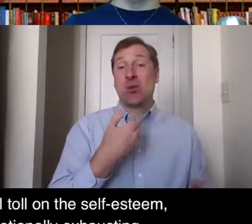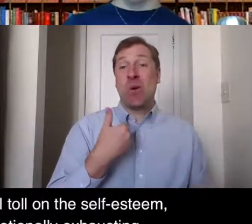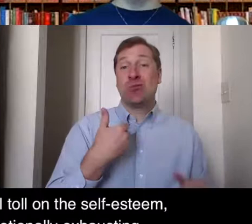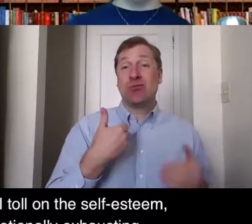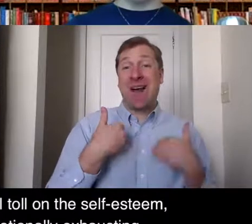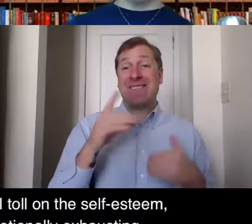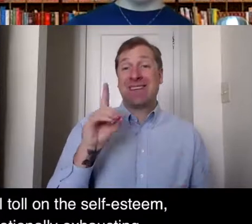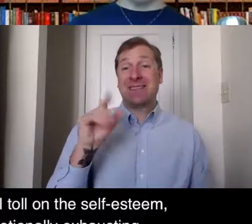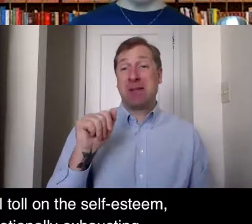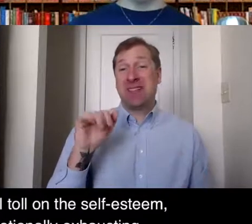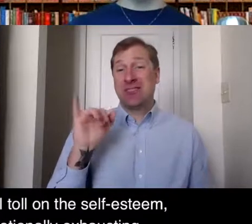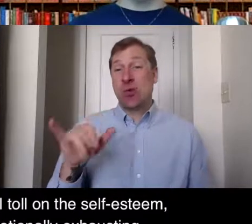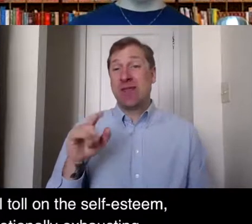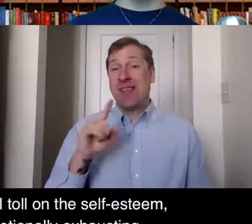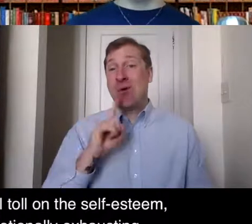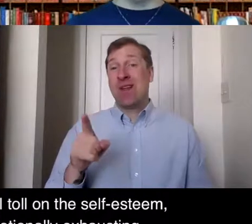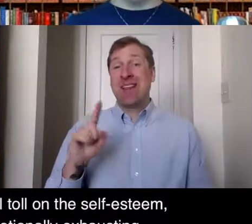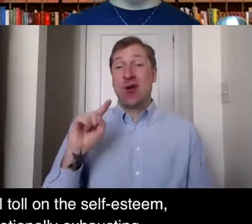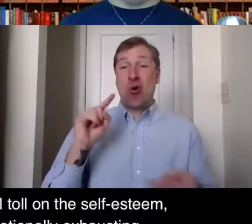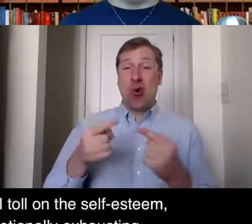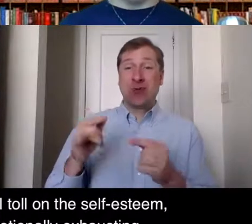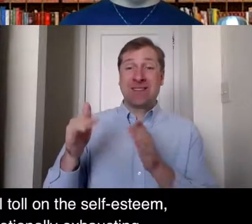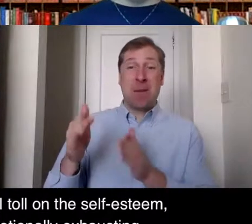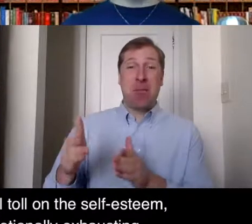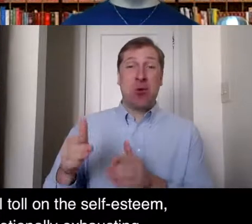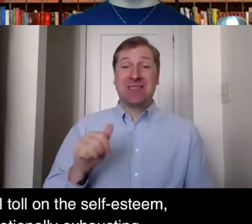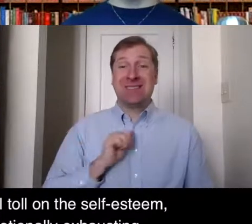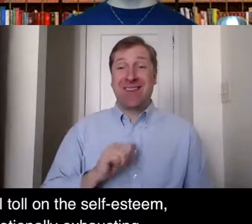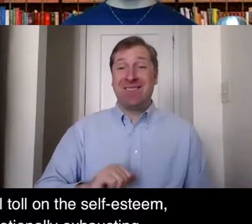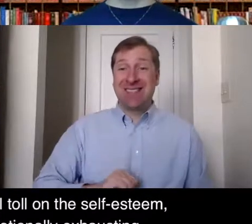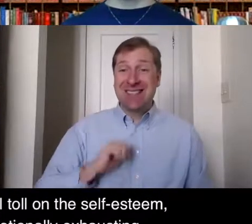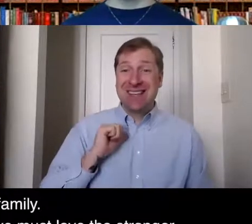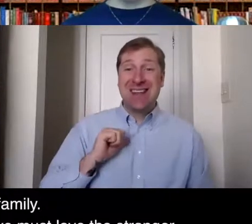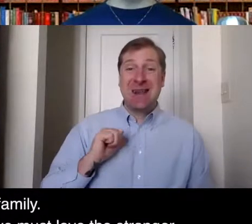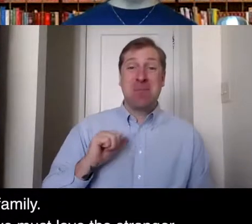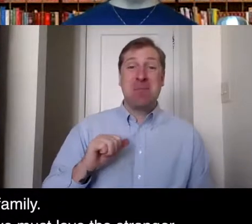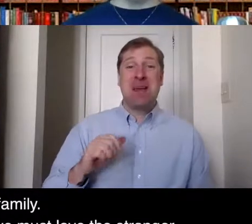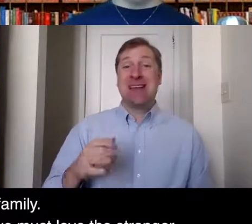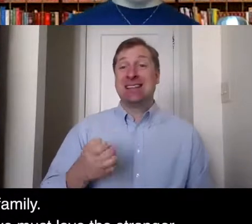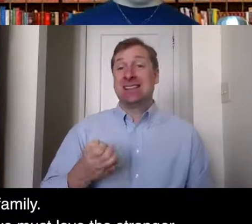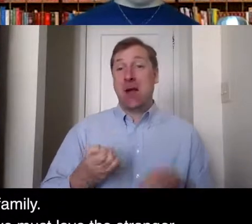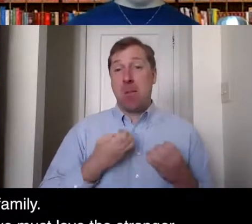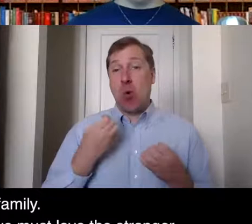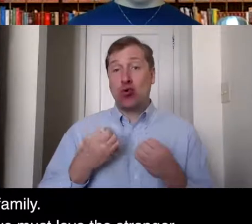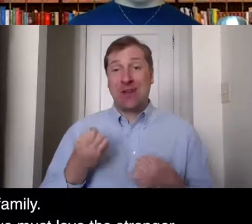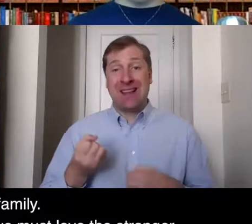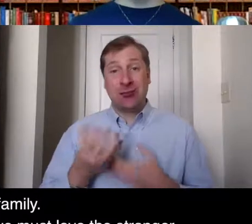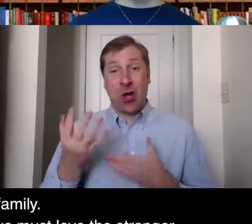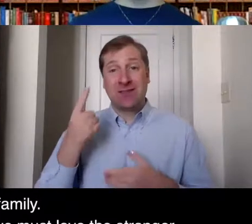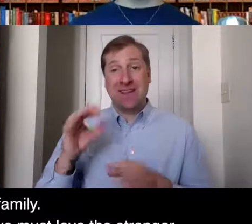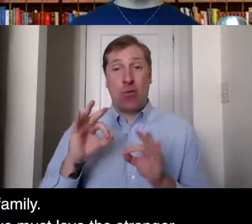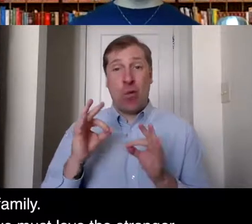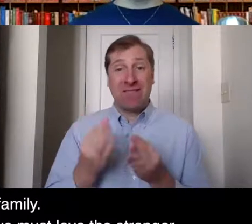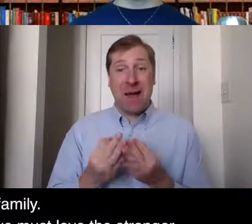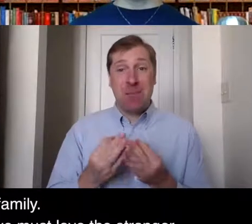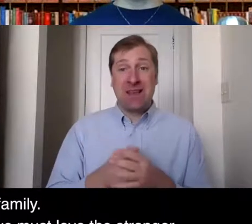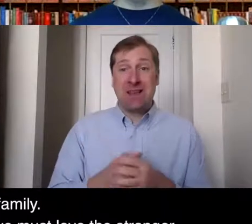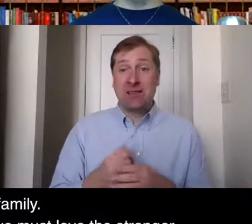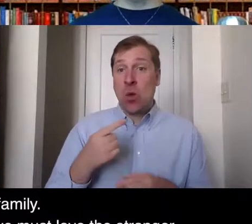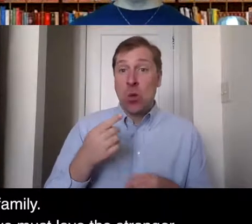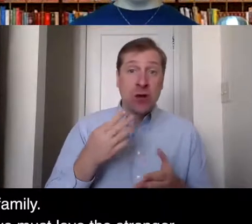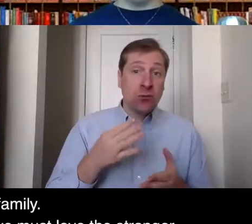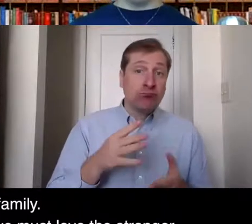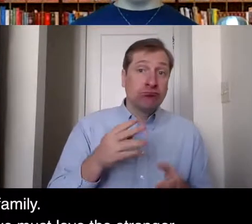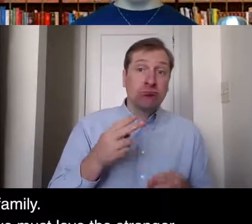a real toll on the person's self-esteem, self-concept. It's emotionally exhausting for the family. And when we talk about we must